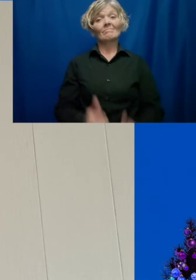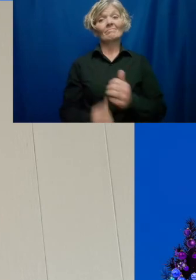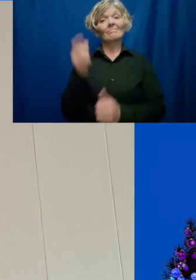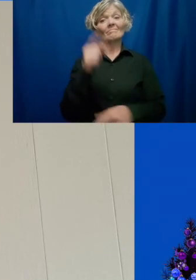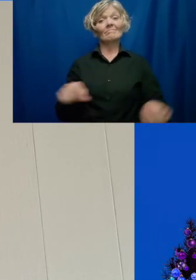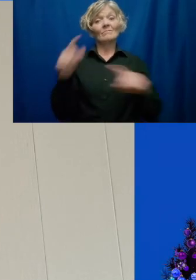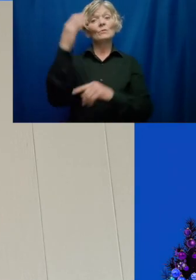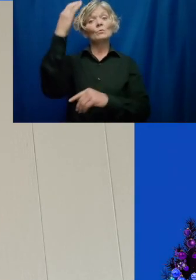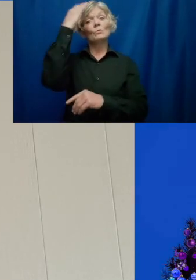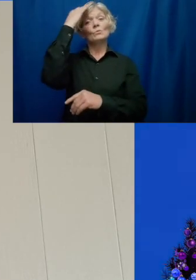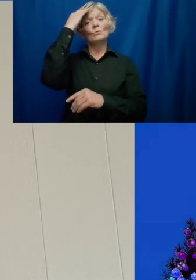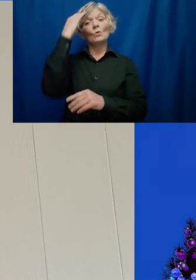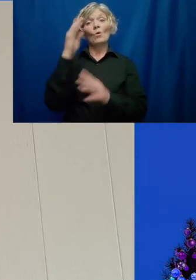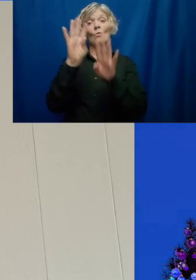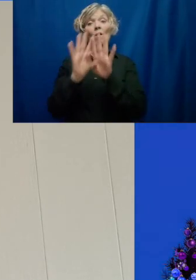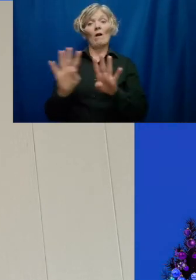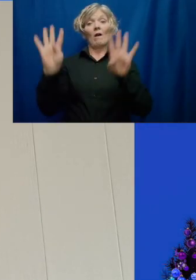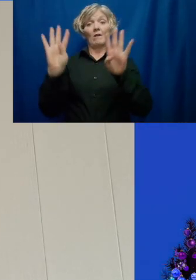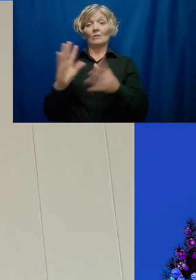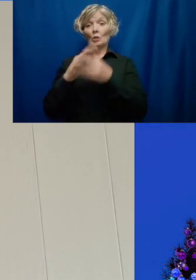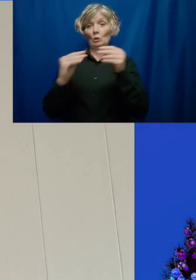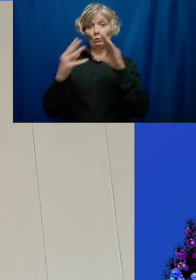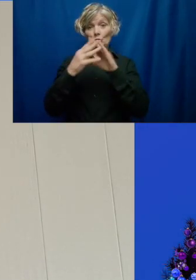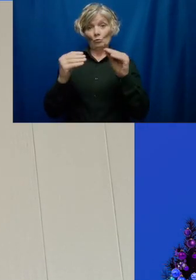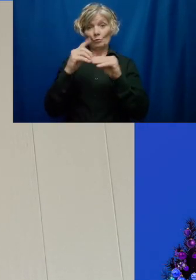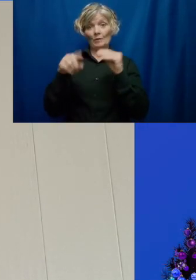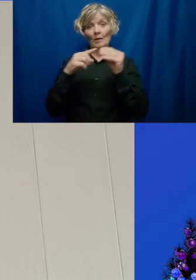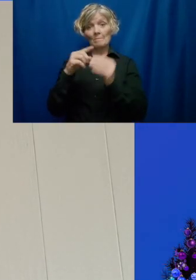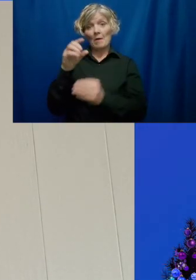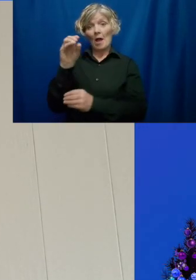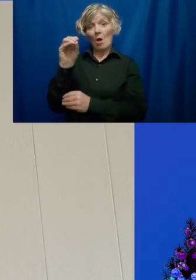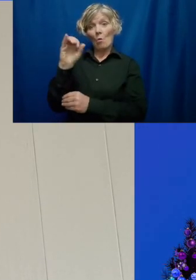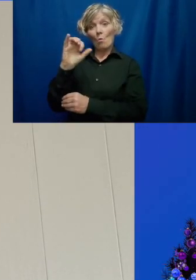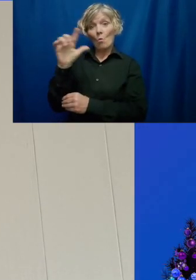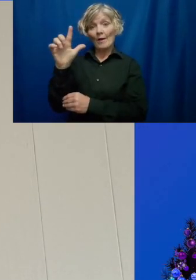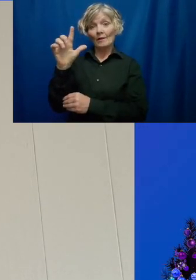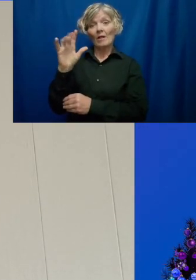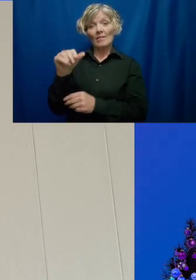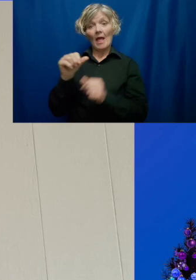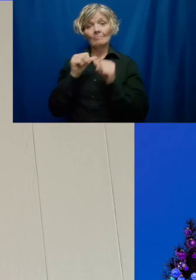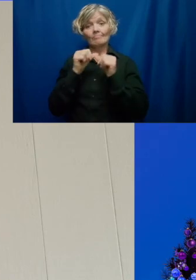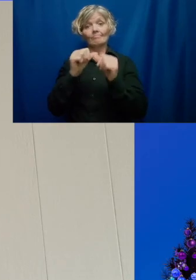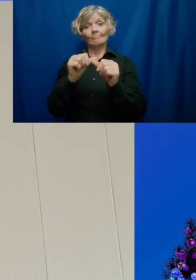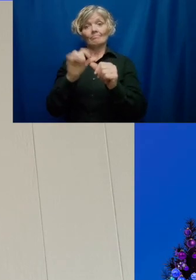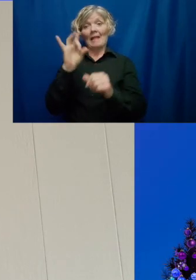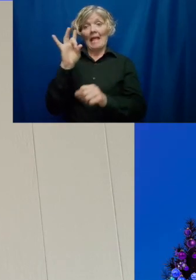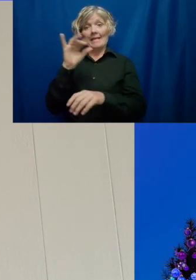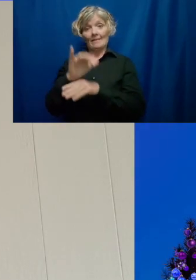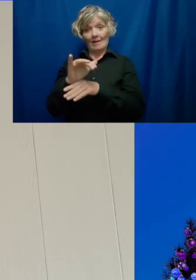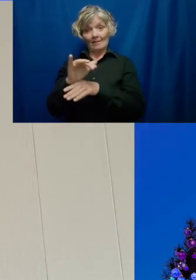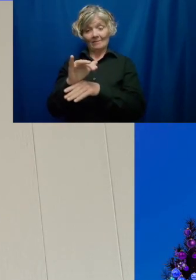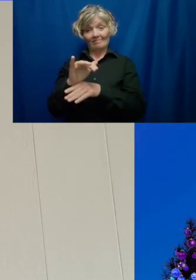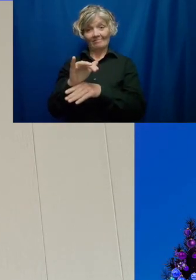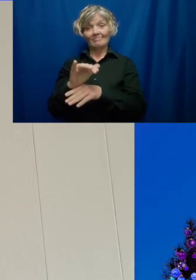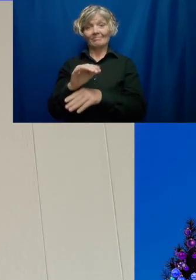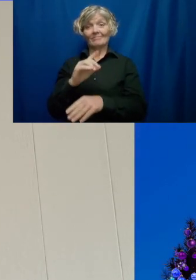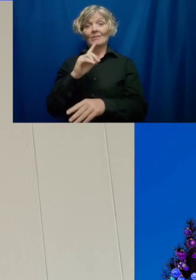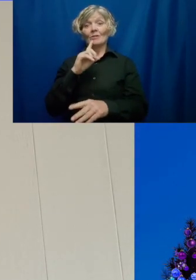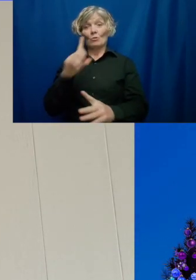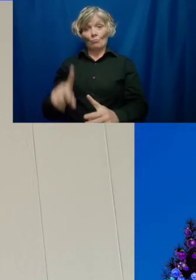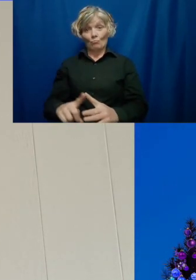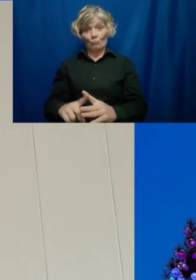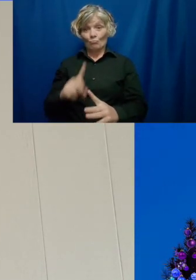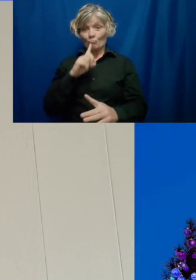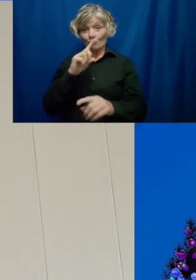Everyone is familiar with the Hanukkah story of the oil that lasted 8 nights. But the original story of